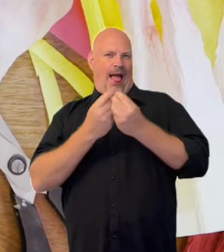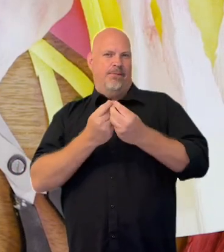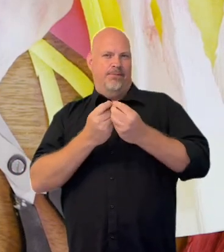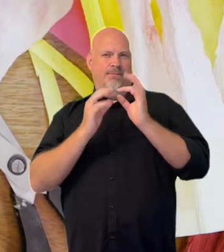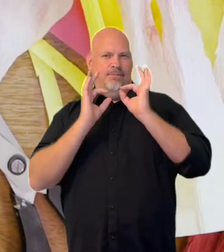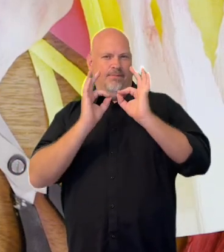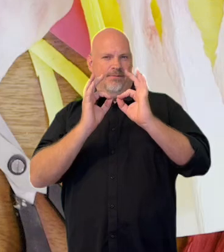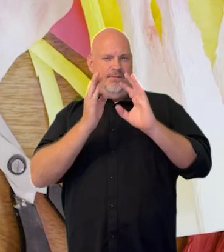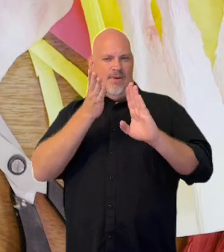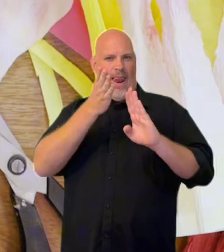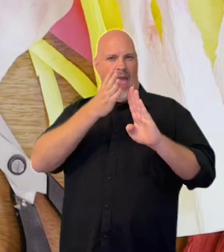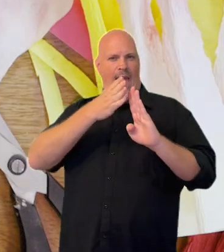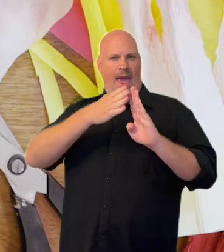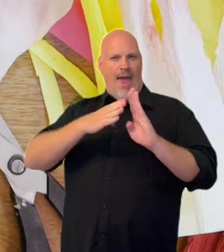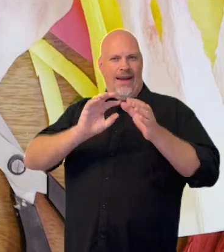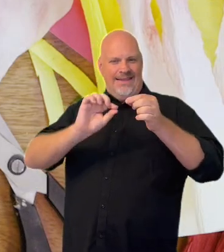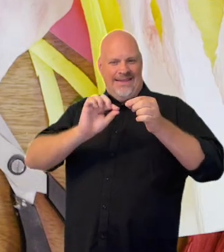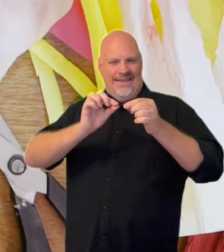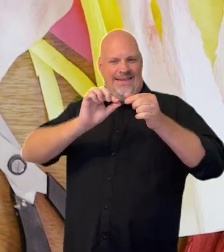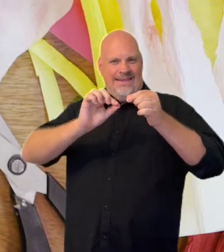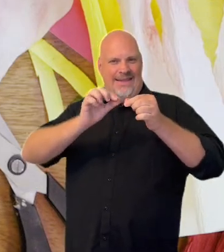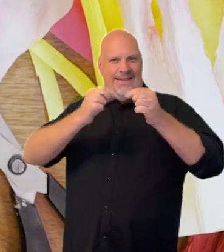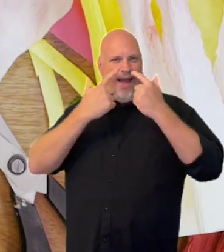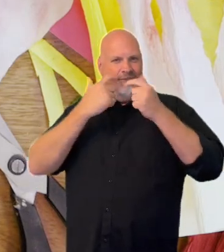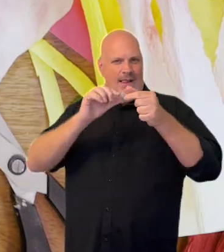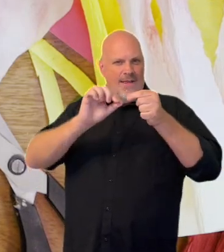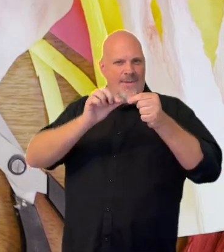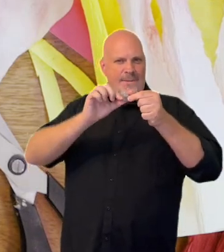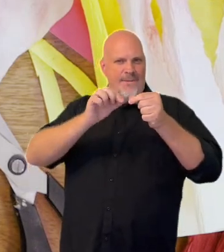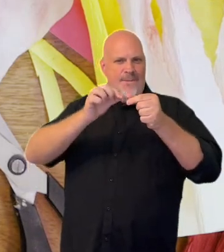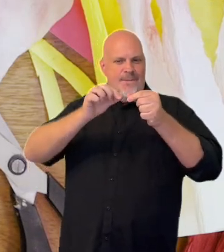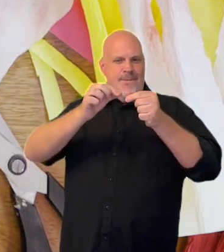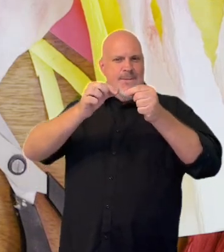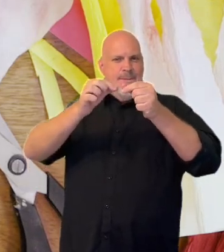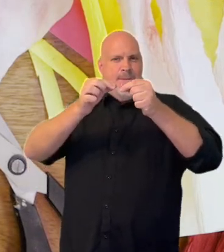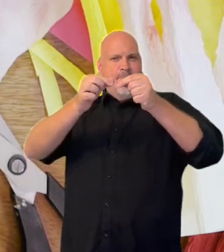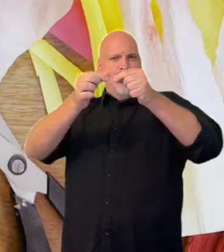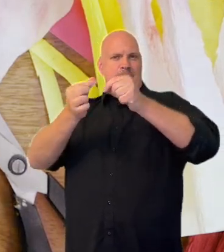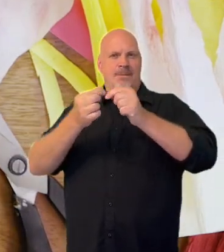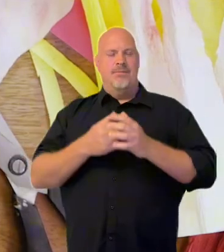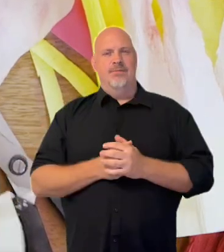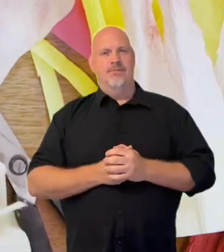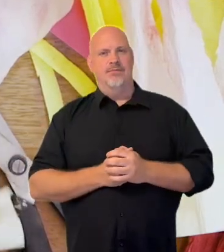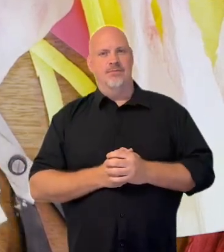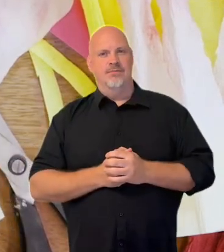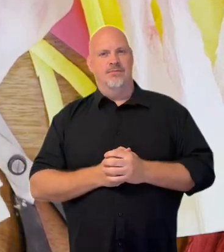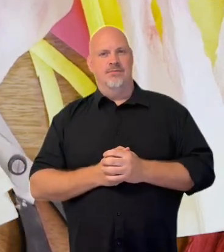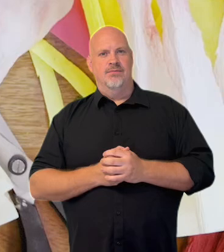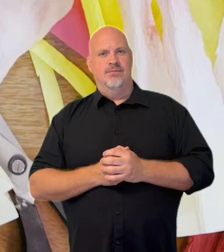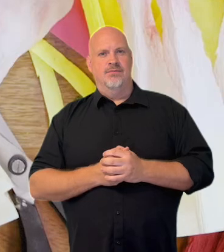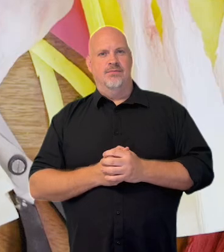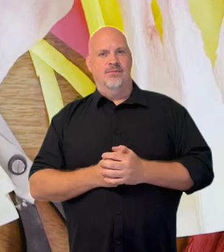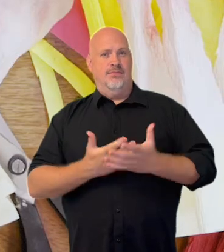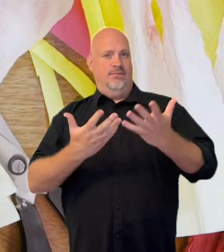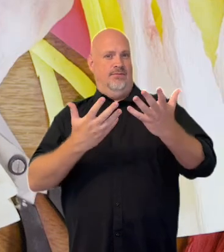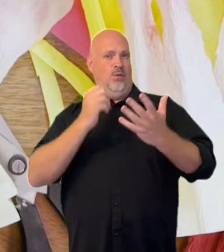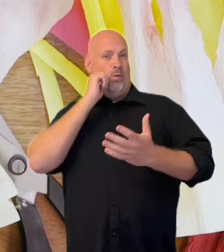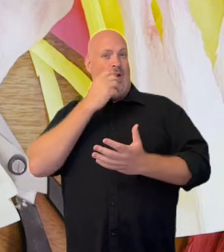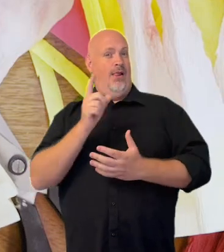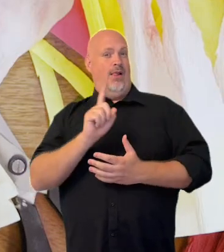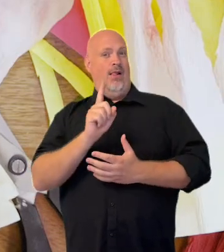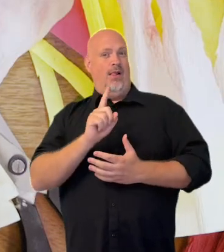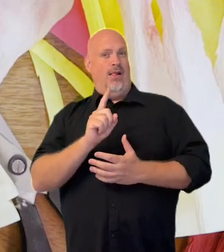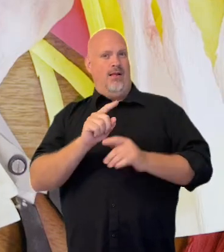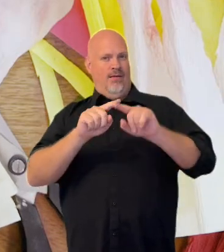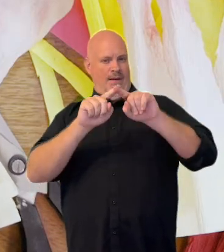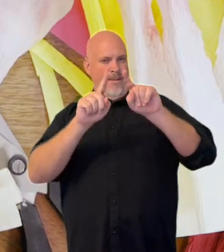And then you still have lovely petal shapes. This next step might seem a little odd, but it's really important for the